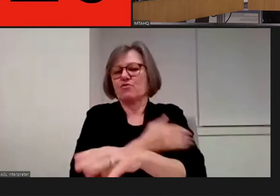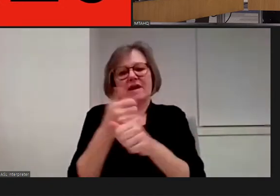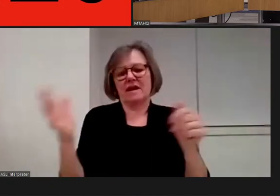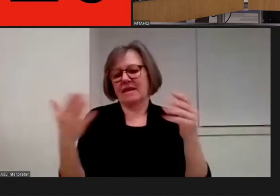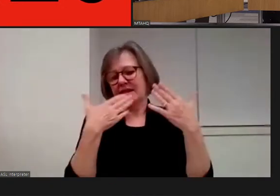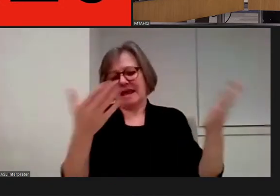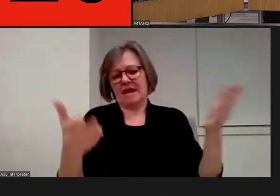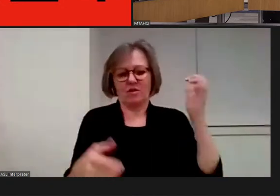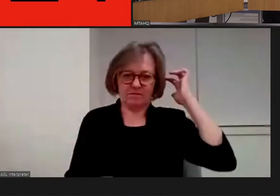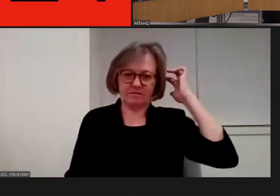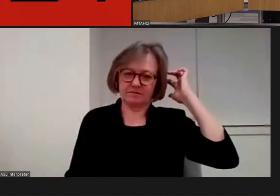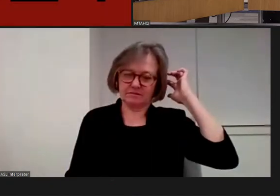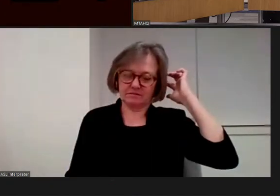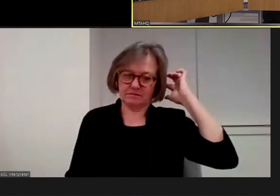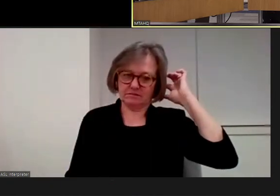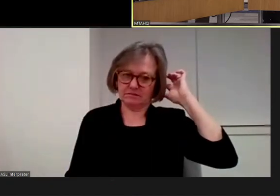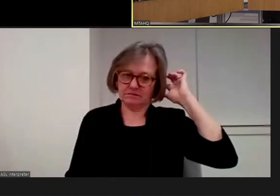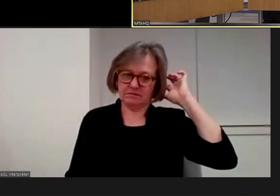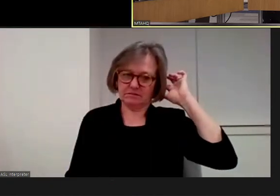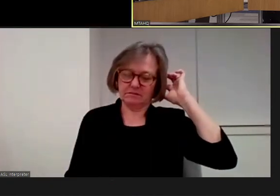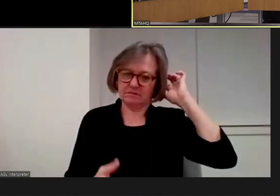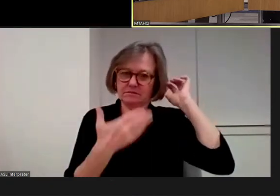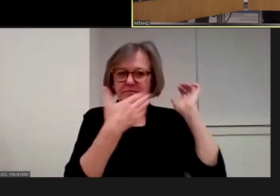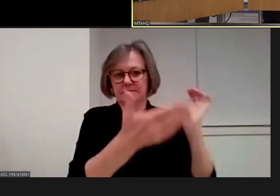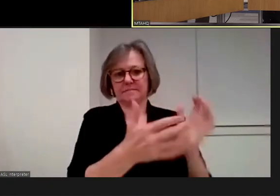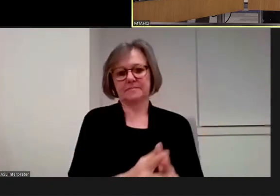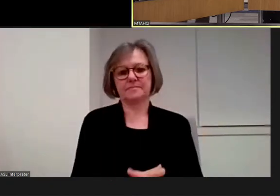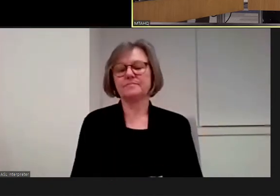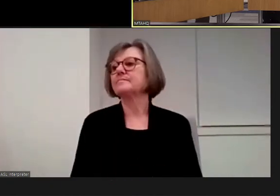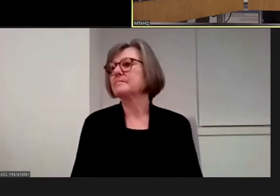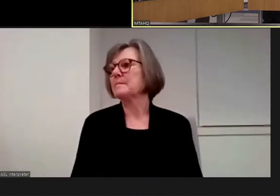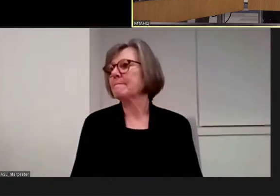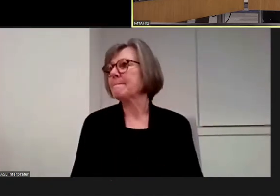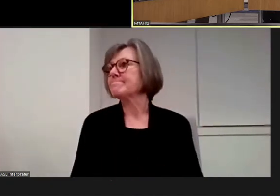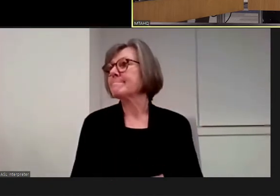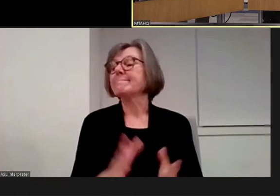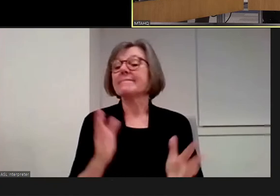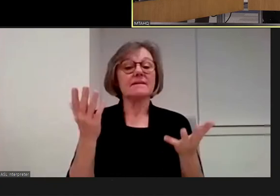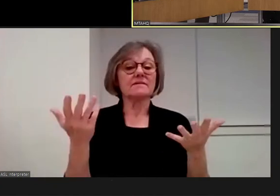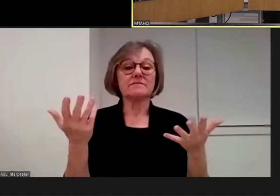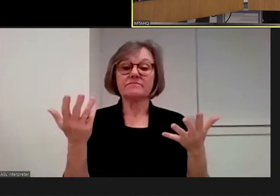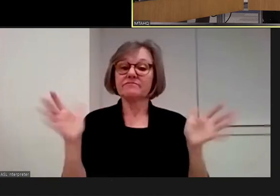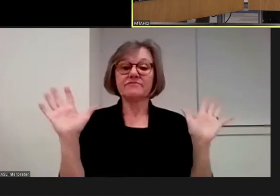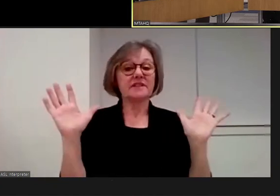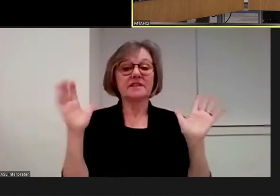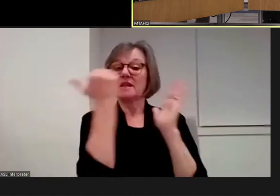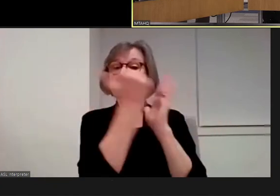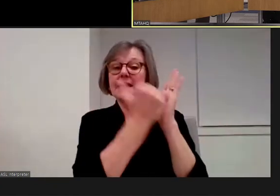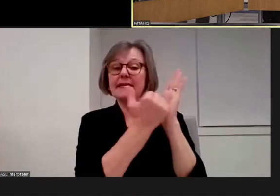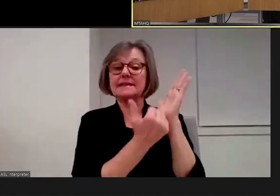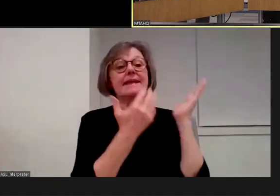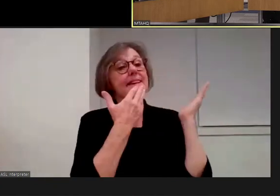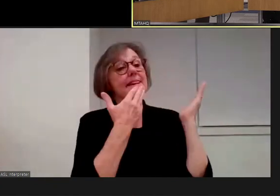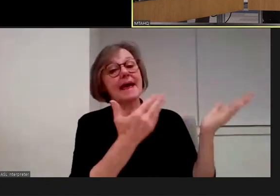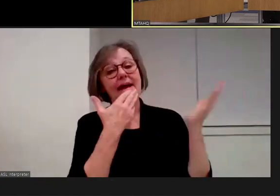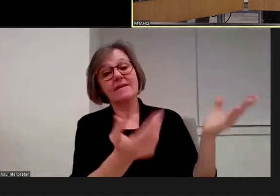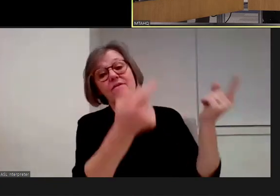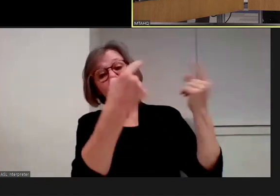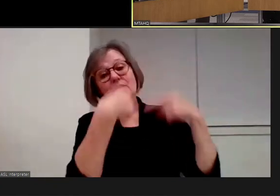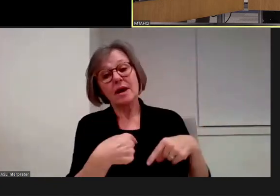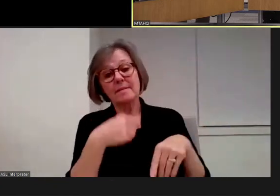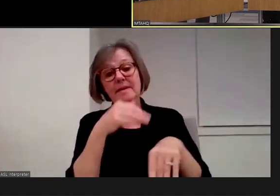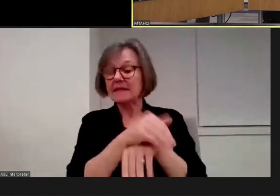you. Thank you. We have reached the end of the speaker list. We thank you all for joining us this